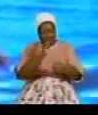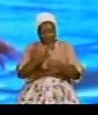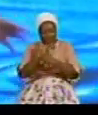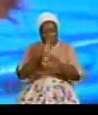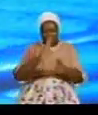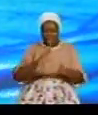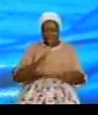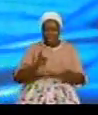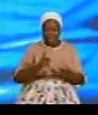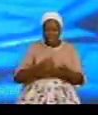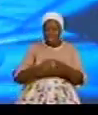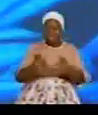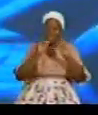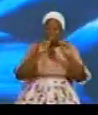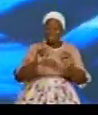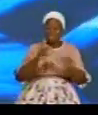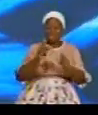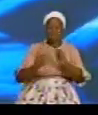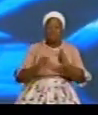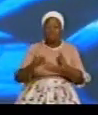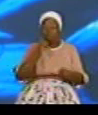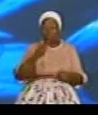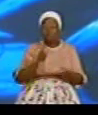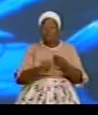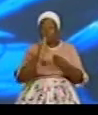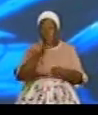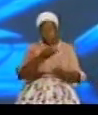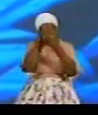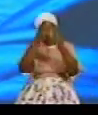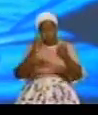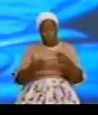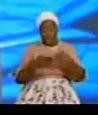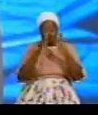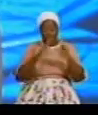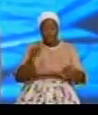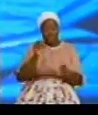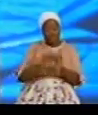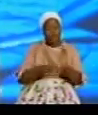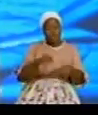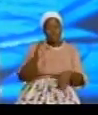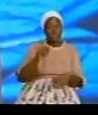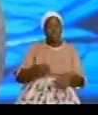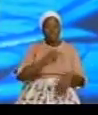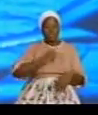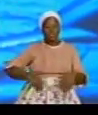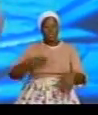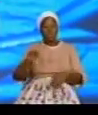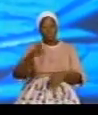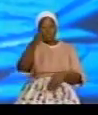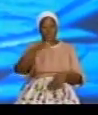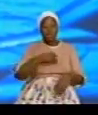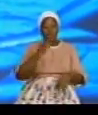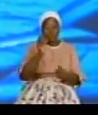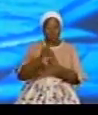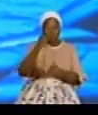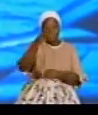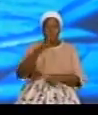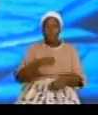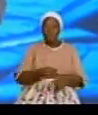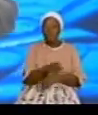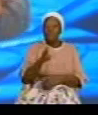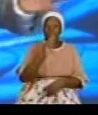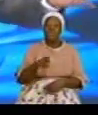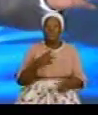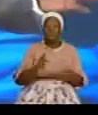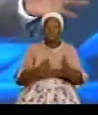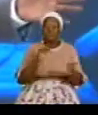to be obedient to leadership in the kingdom of God, in the word of God. Those are the Pharisees